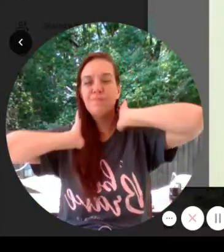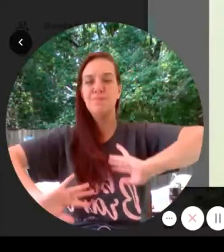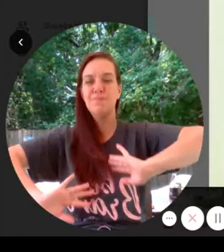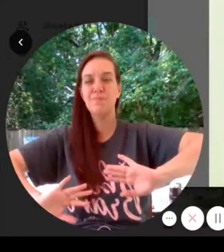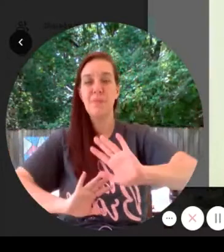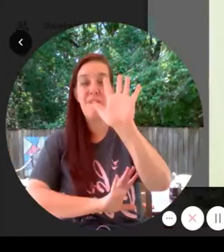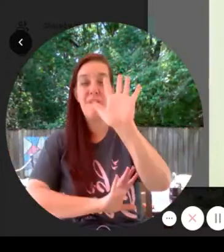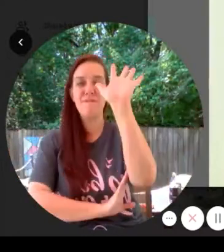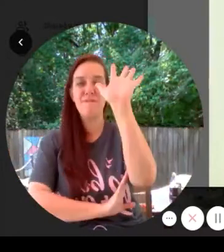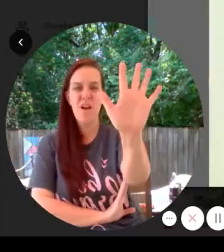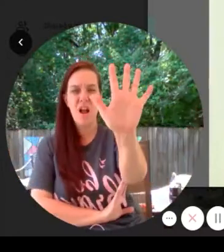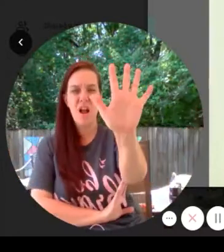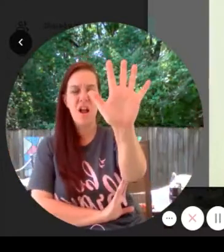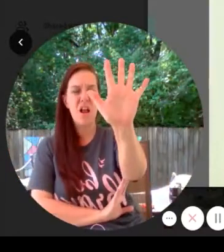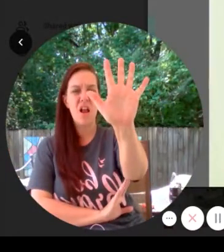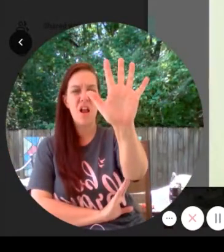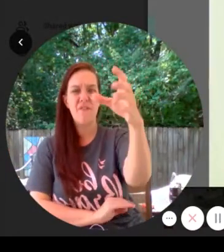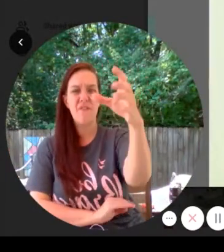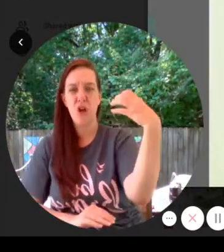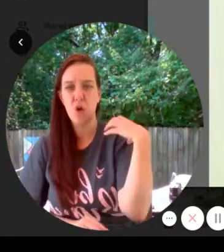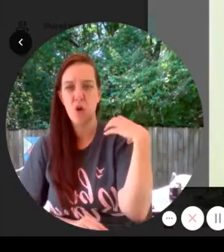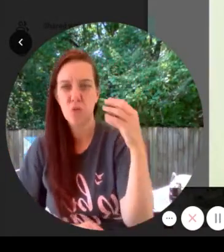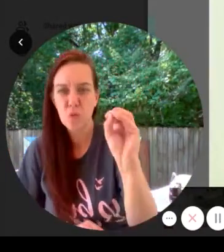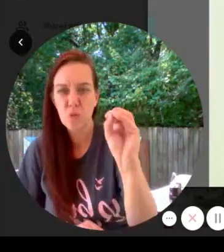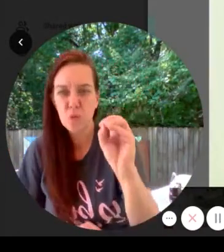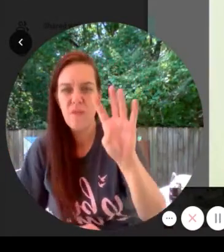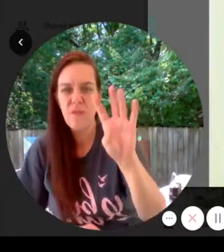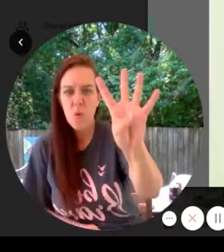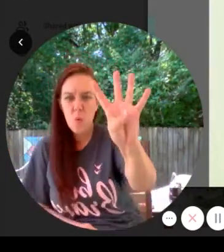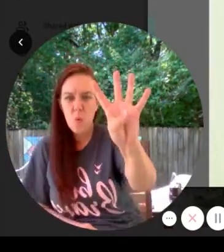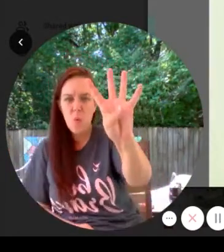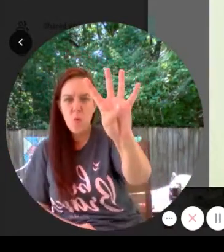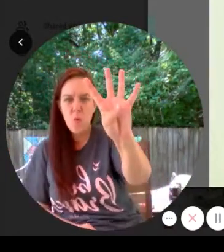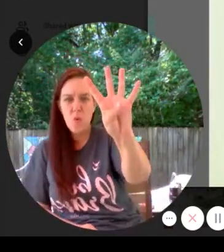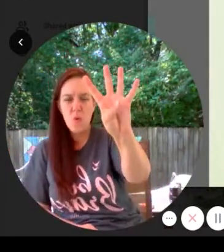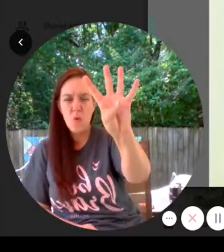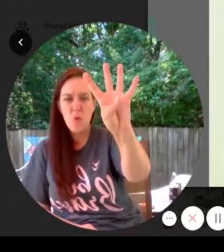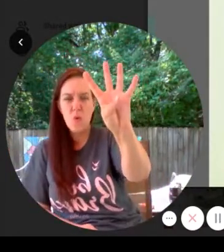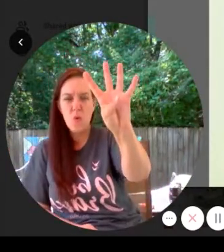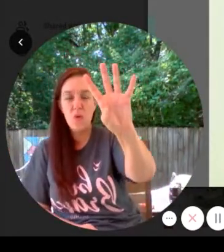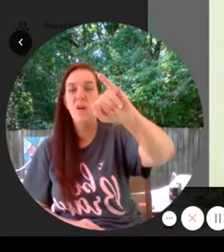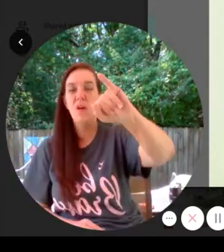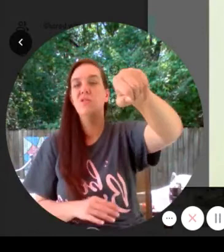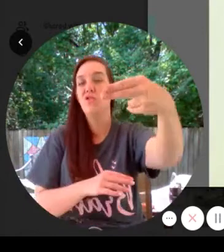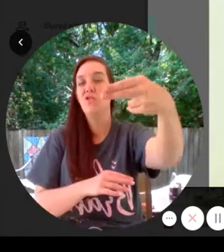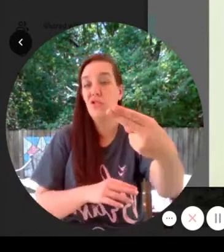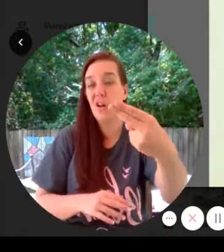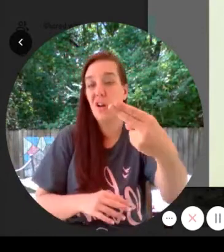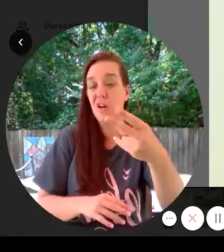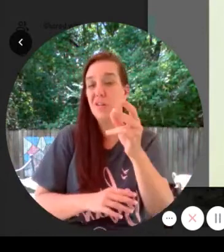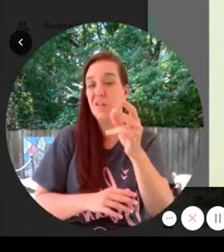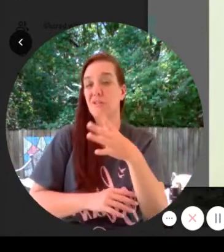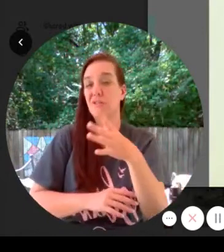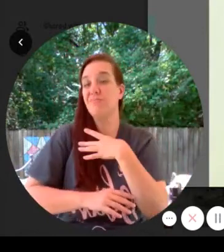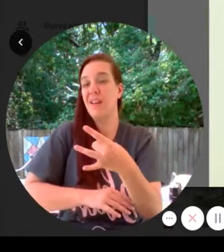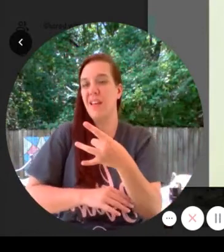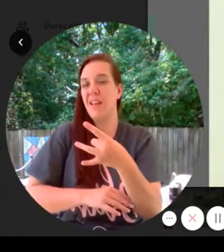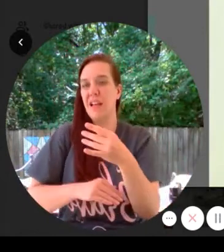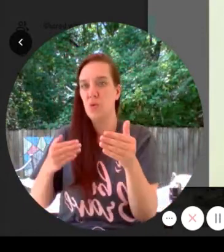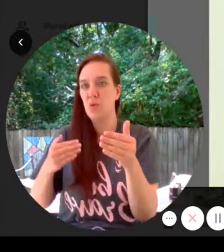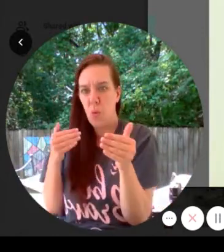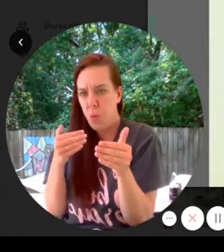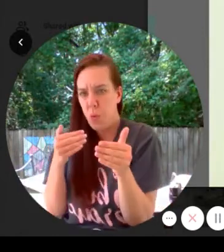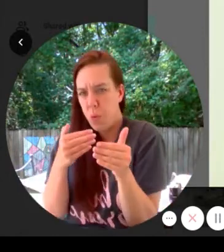5, Cowden, said Coach O. 4. Josh liked to cut it close, but he was a